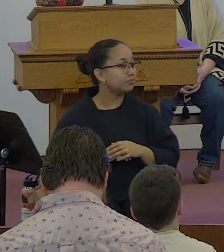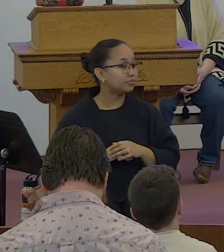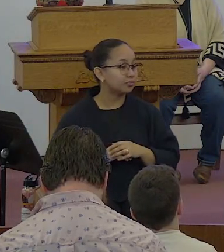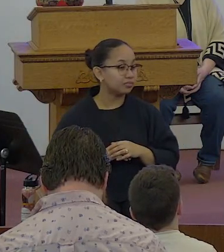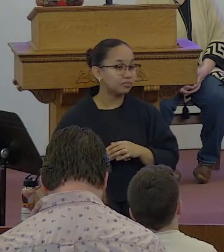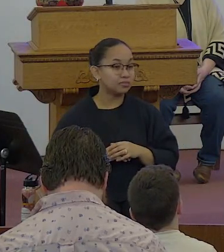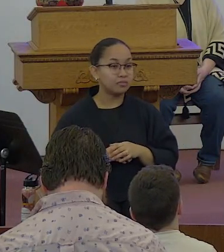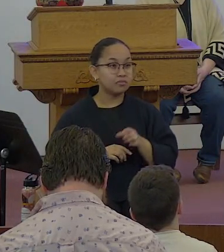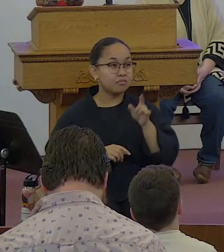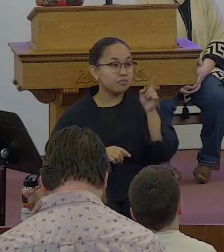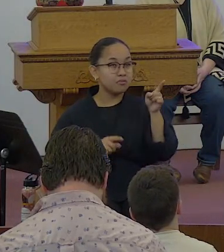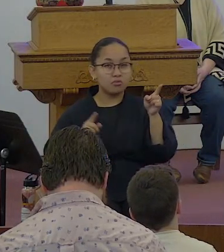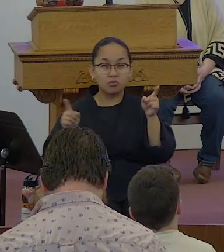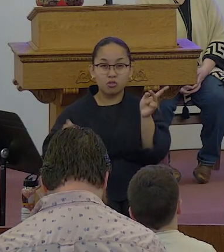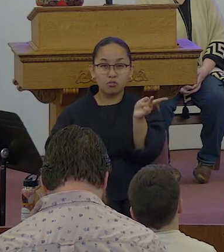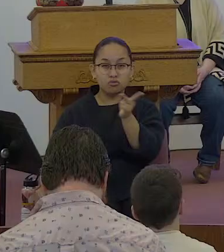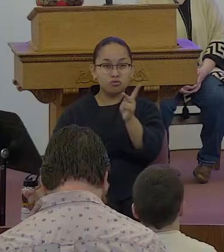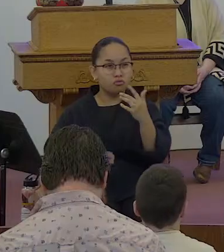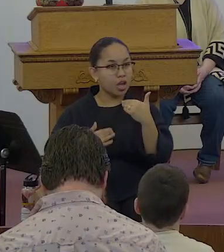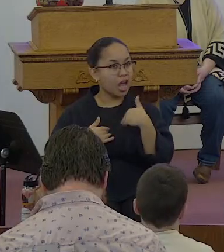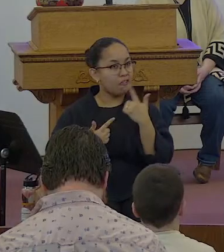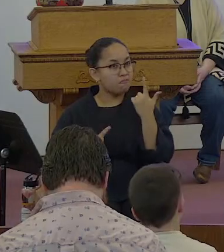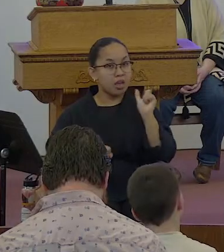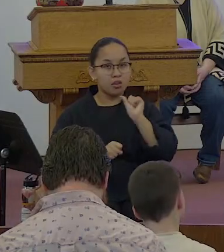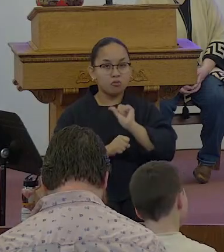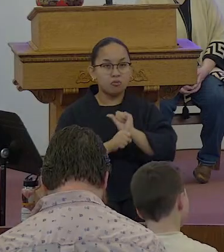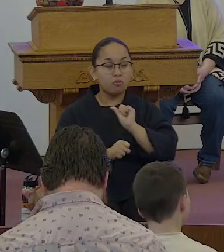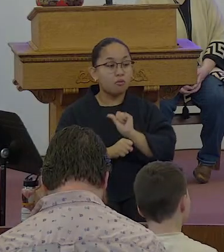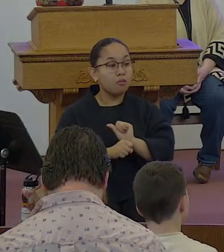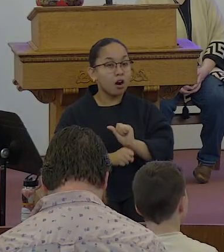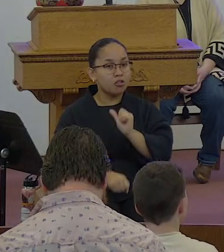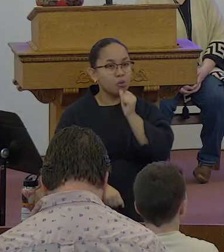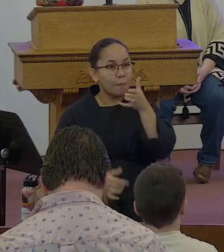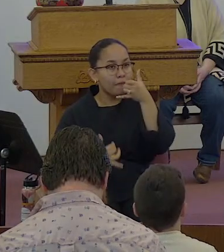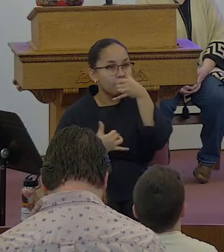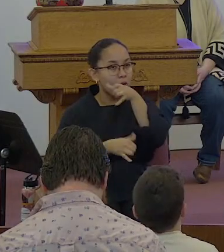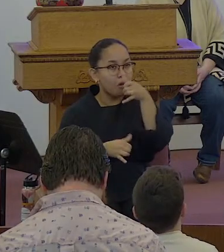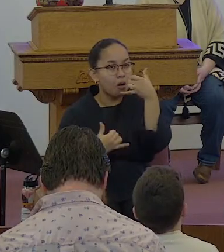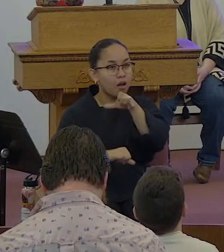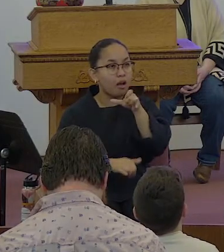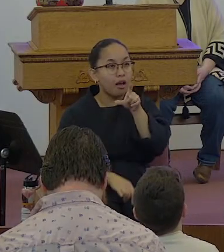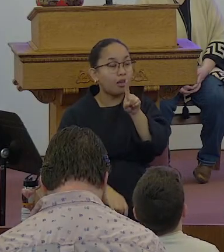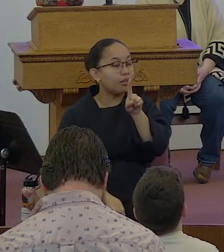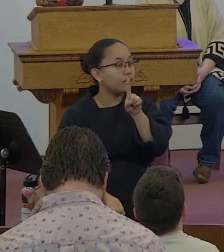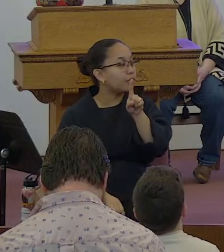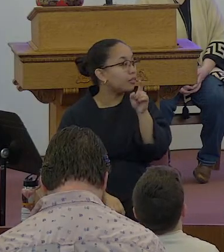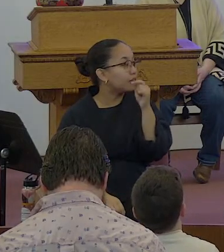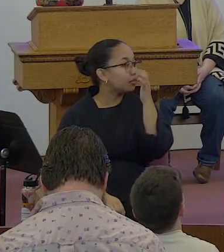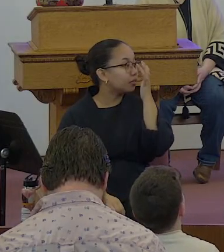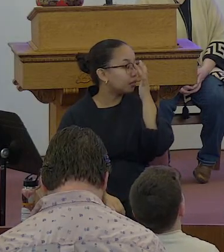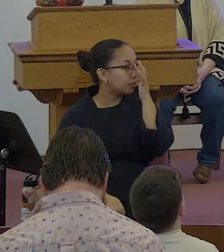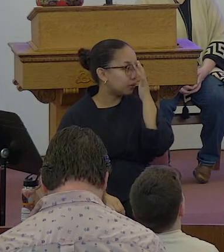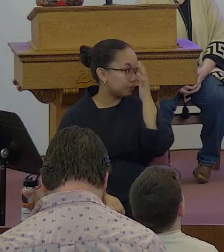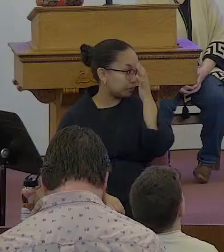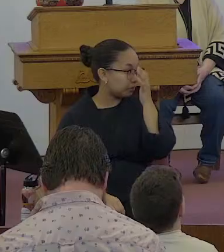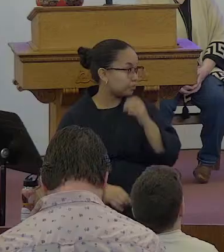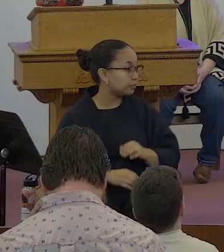You two got work to do, Big Mama said. Don't you be fooling around none.